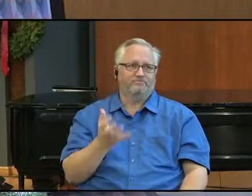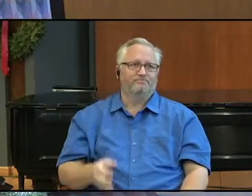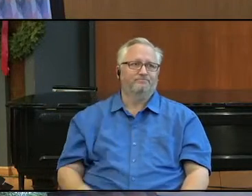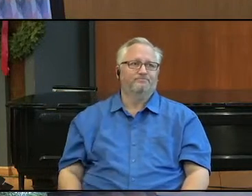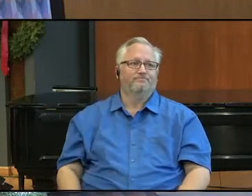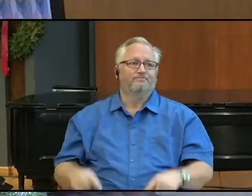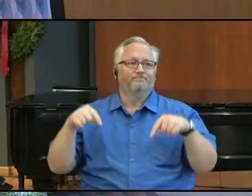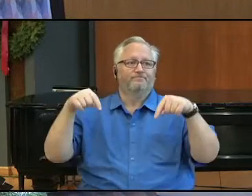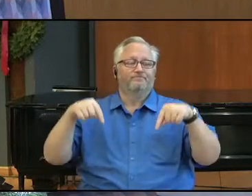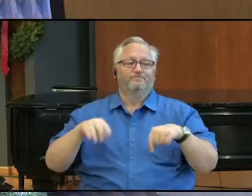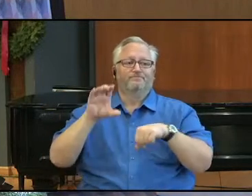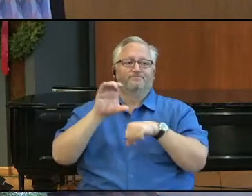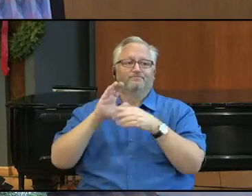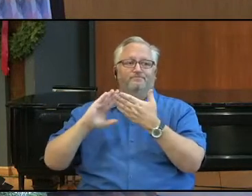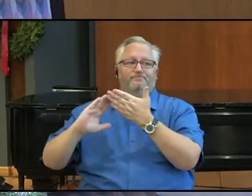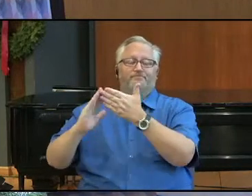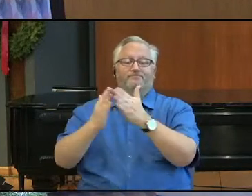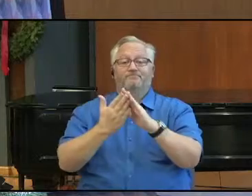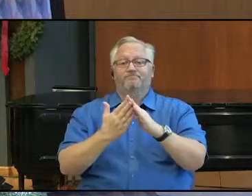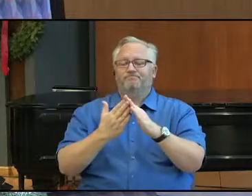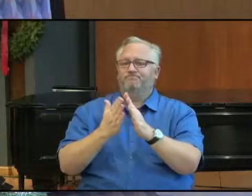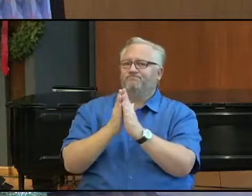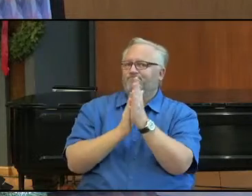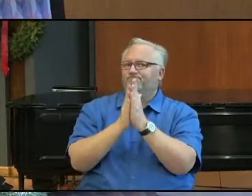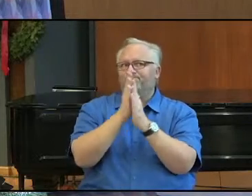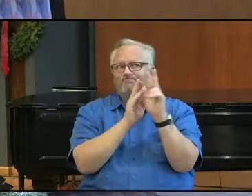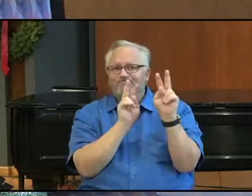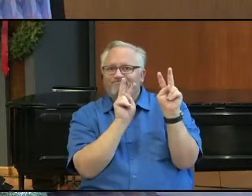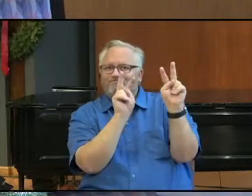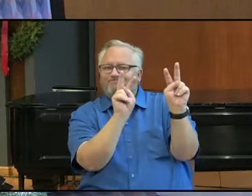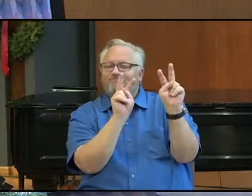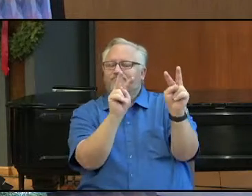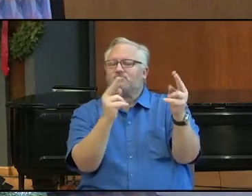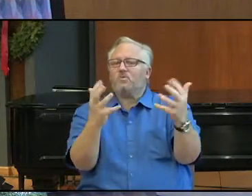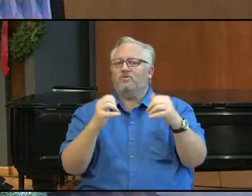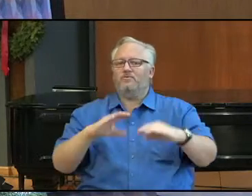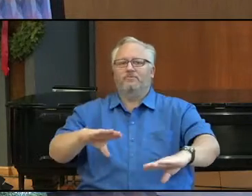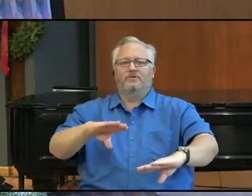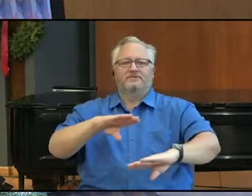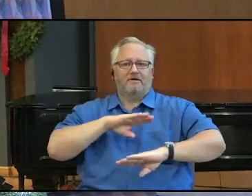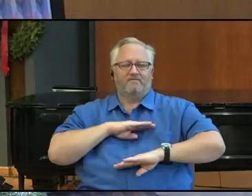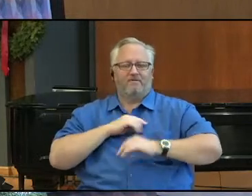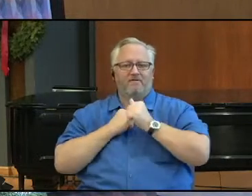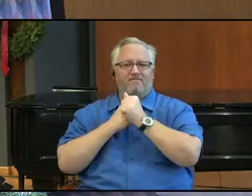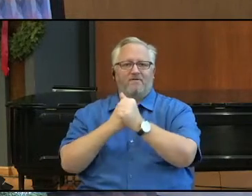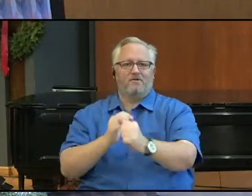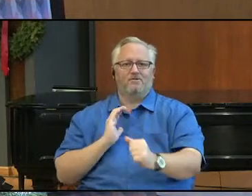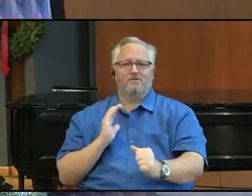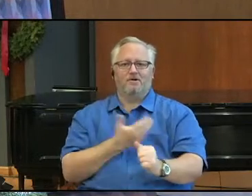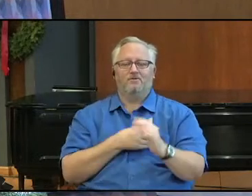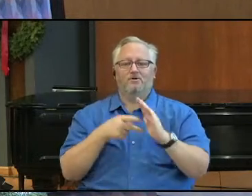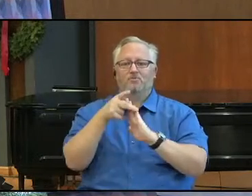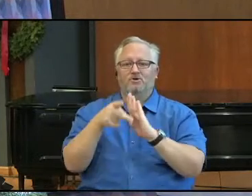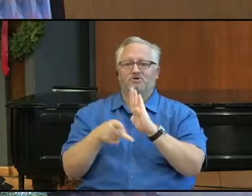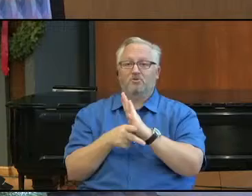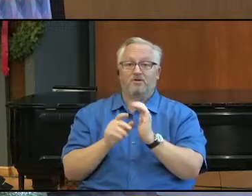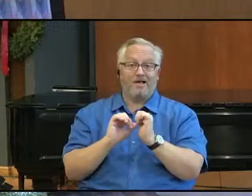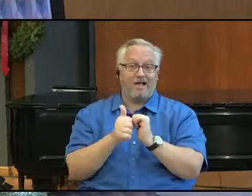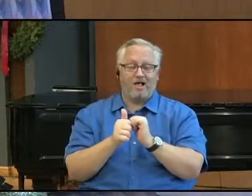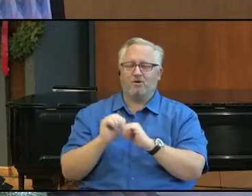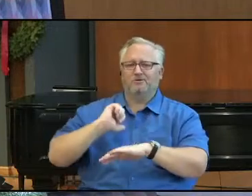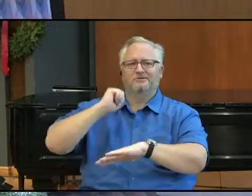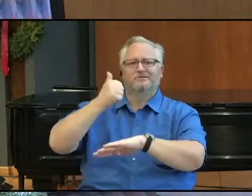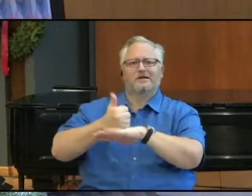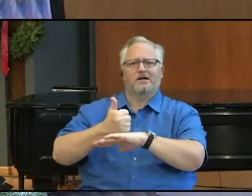This congregation aspires to live into our principles by supporting, engaging with, and forming relationships